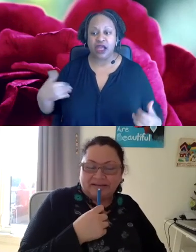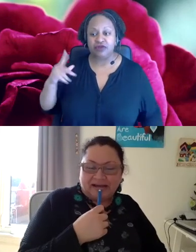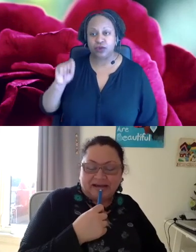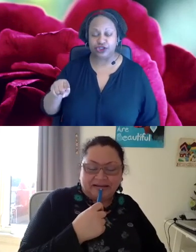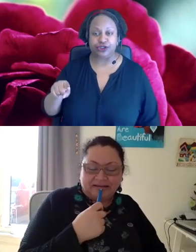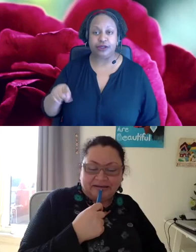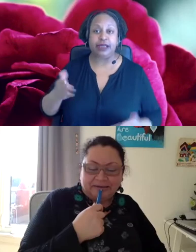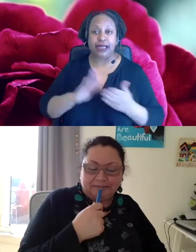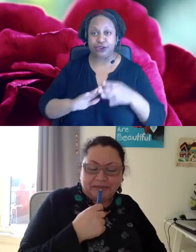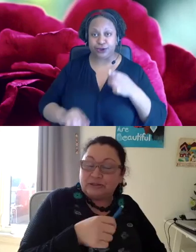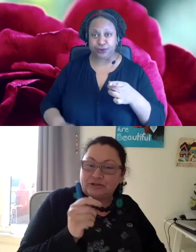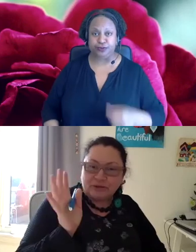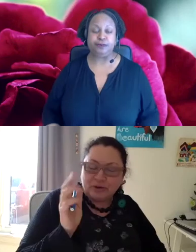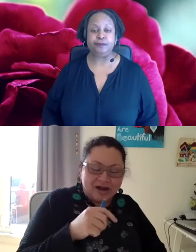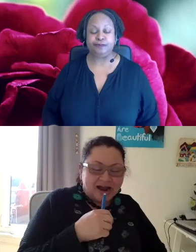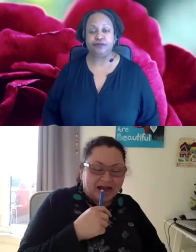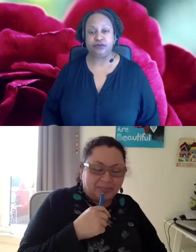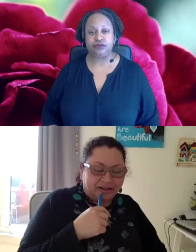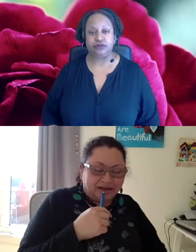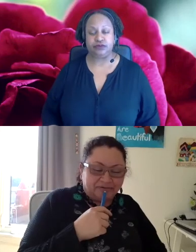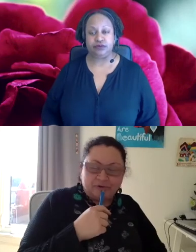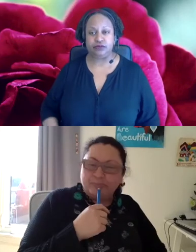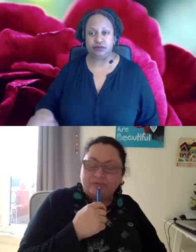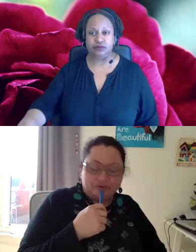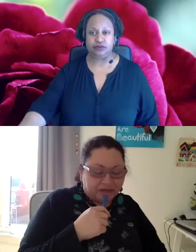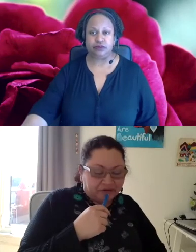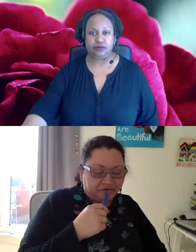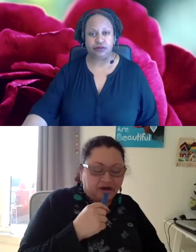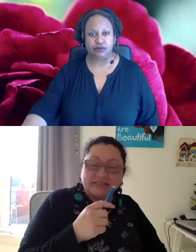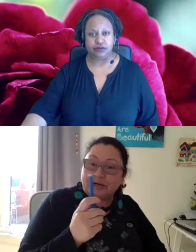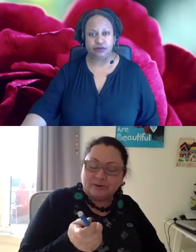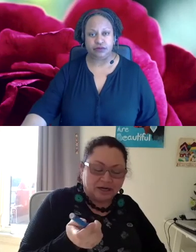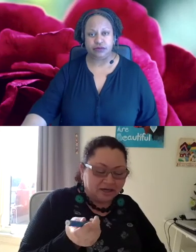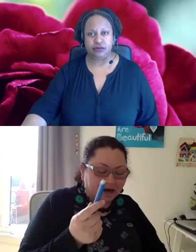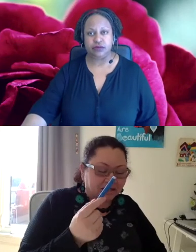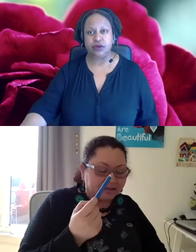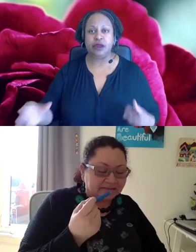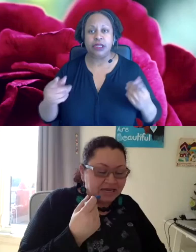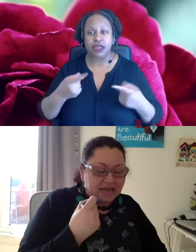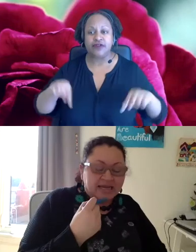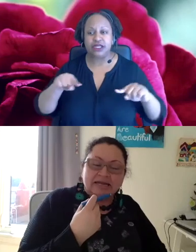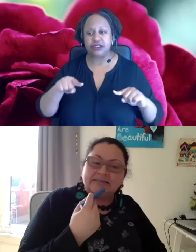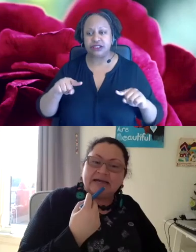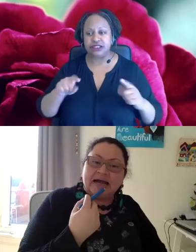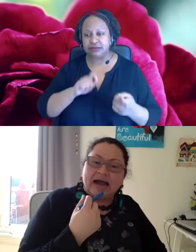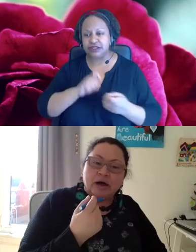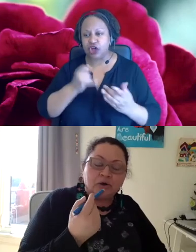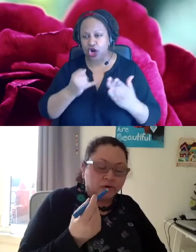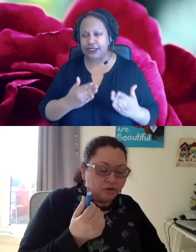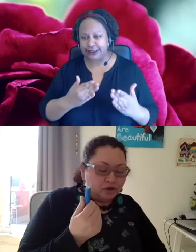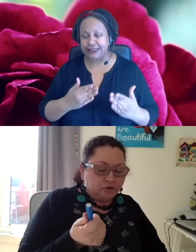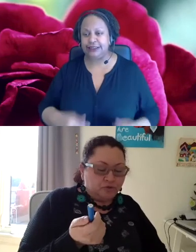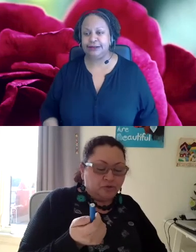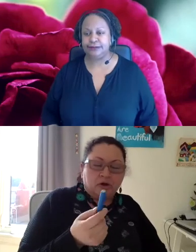that is also up in there for many of us, particularly artists, and it is